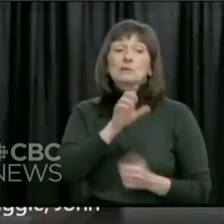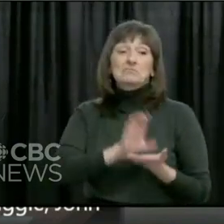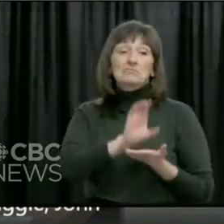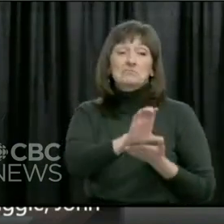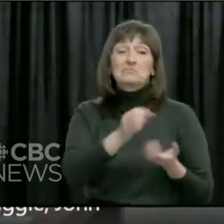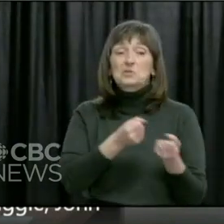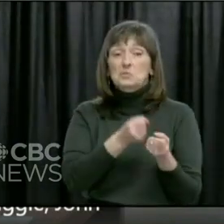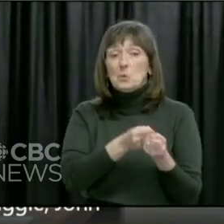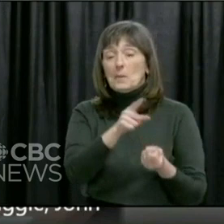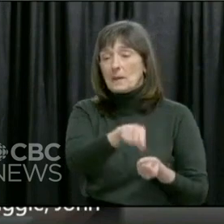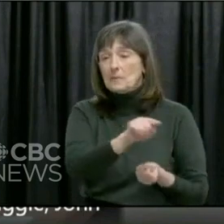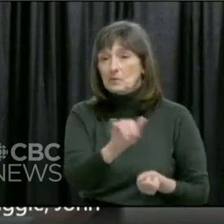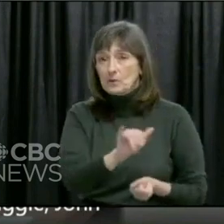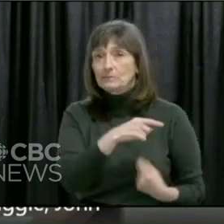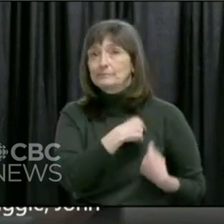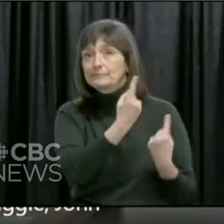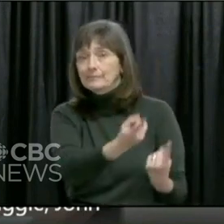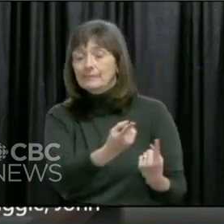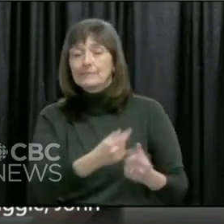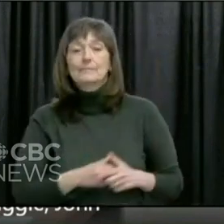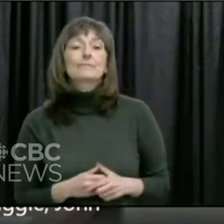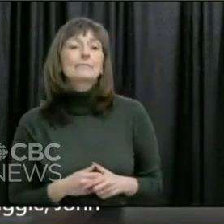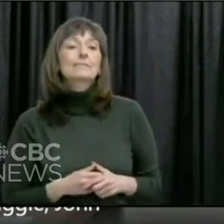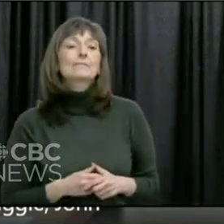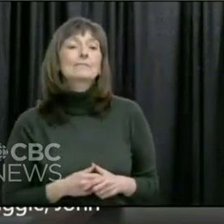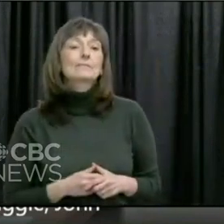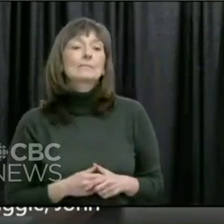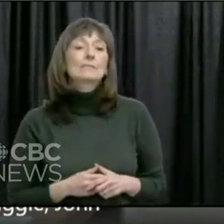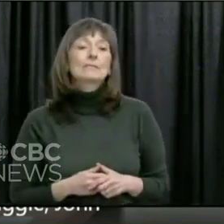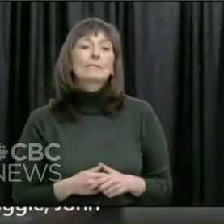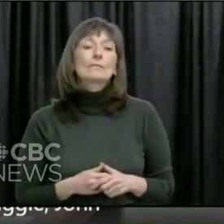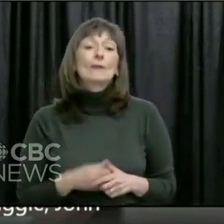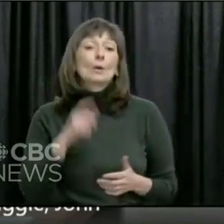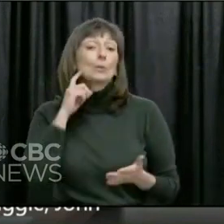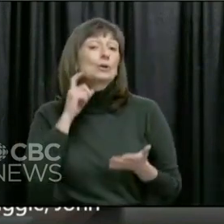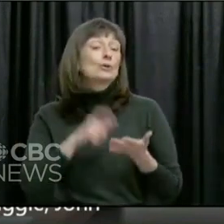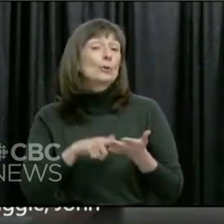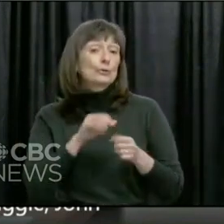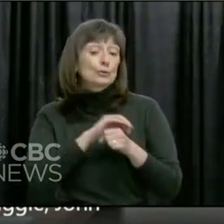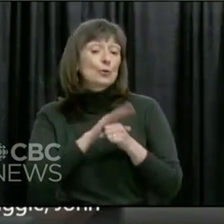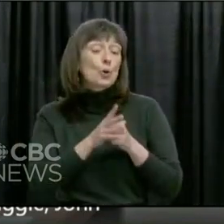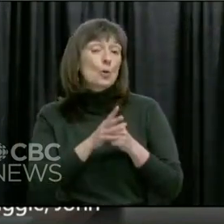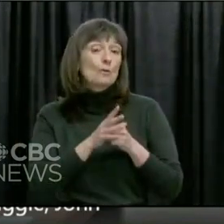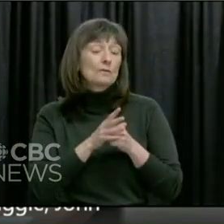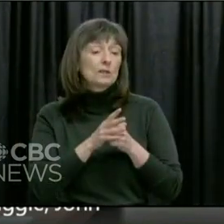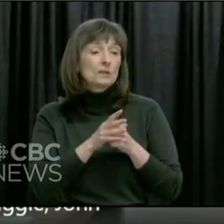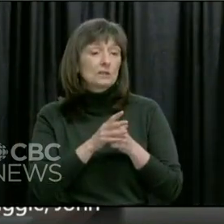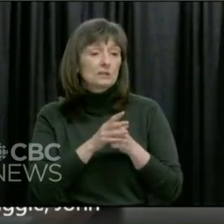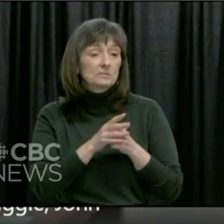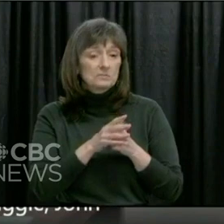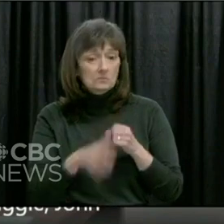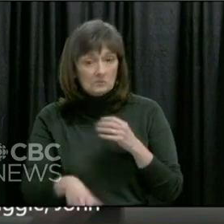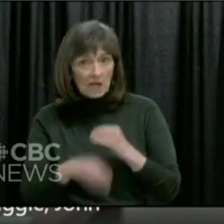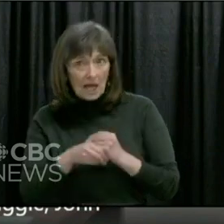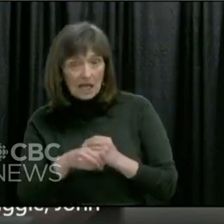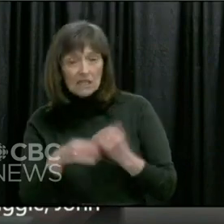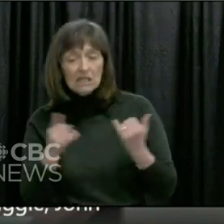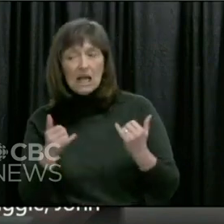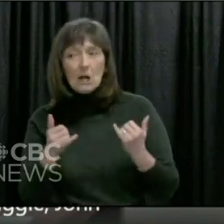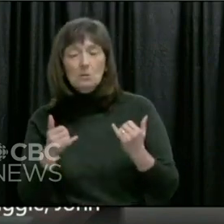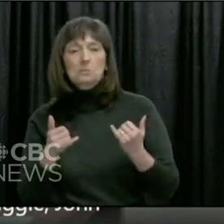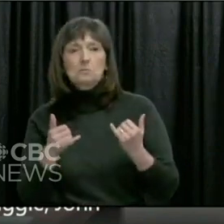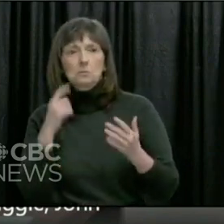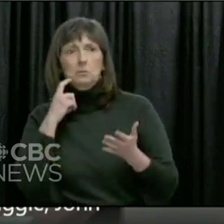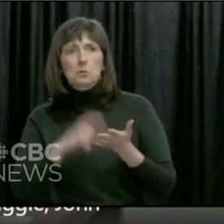activities. One of the things that COVID has brought is a more rapid shift towards virtual care. This